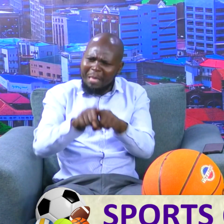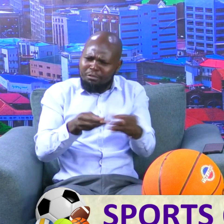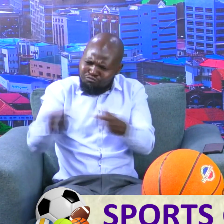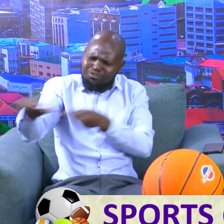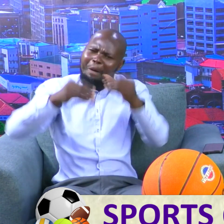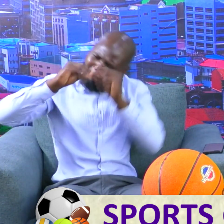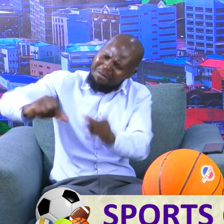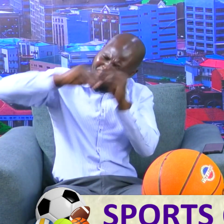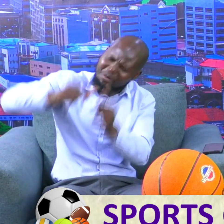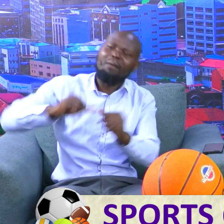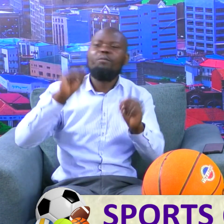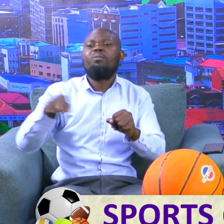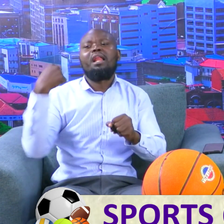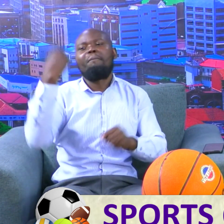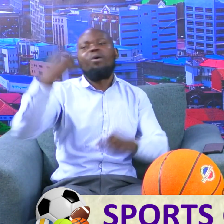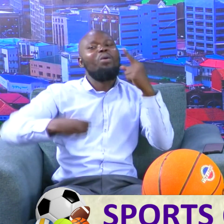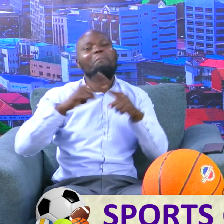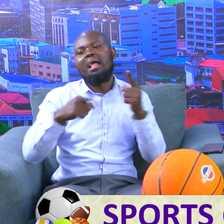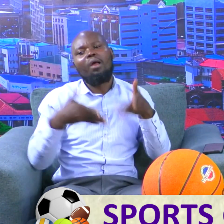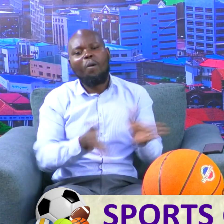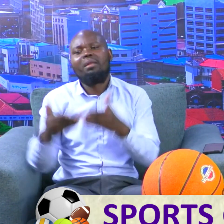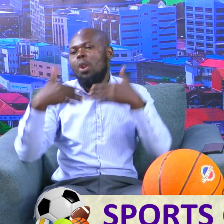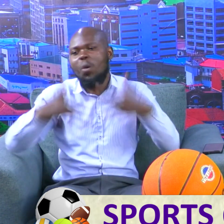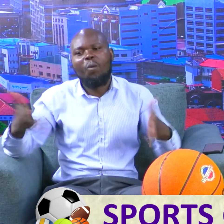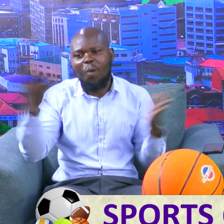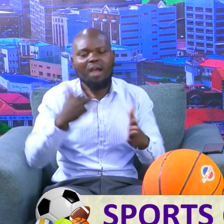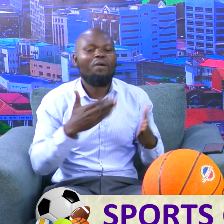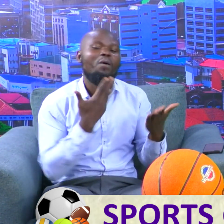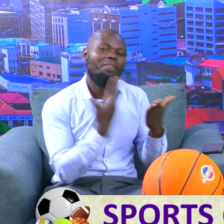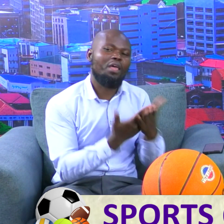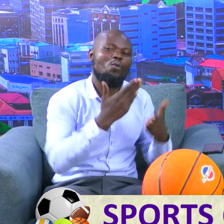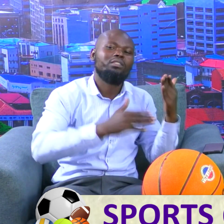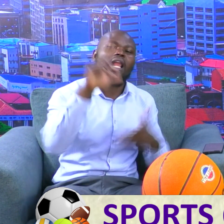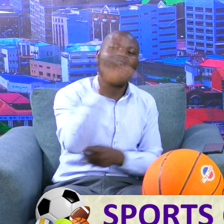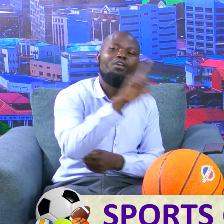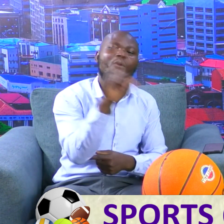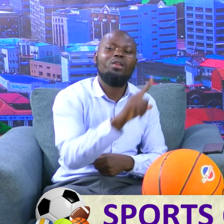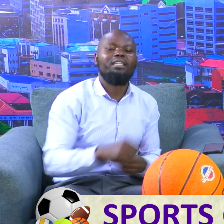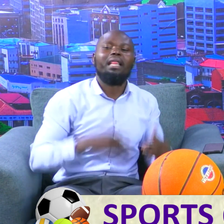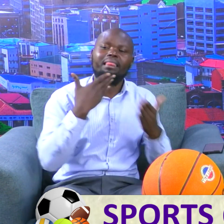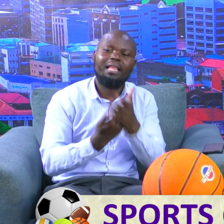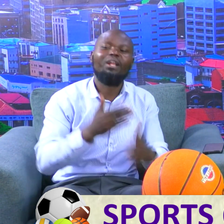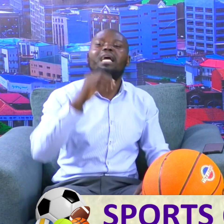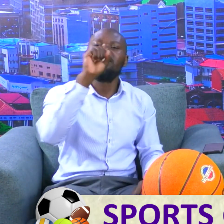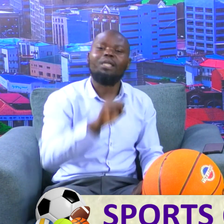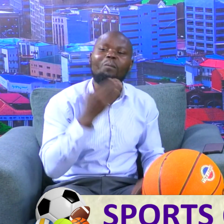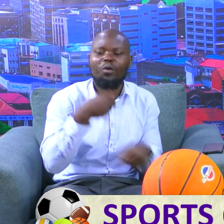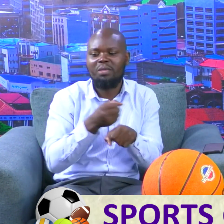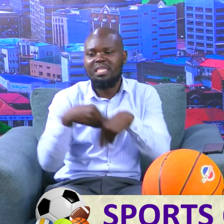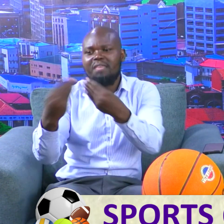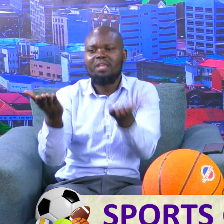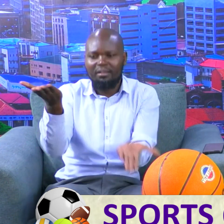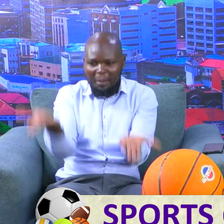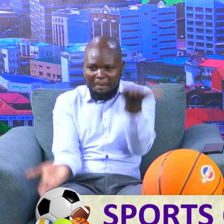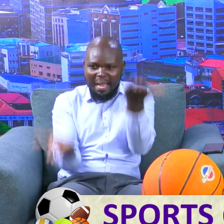well. Compared to Liverpool, one may score a lot of mini games, but you see they've lost a lot